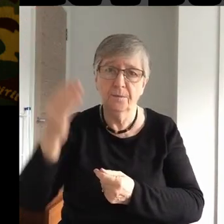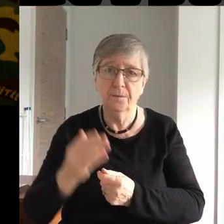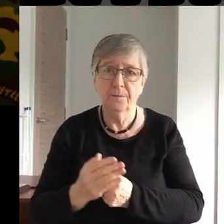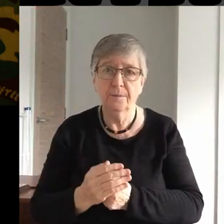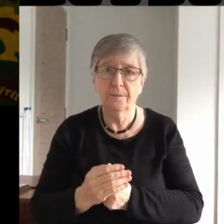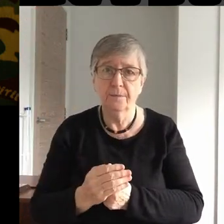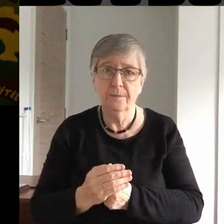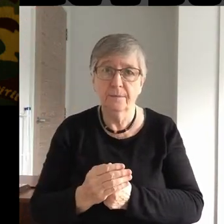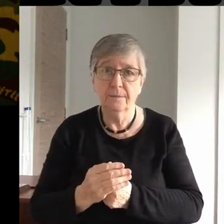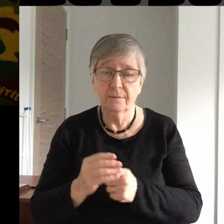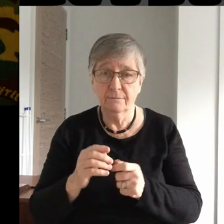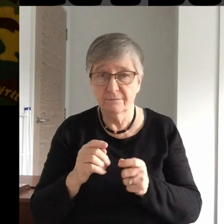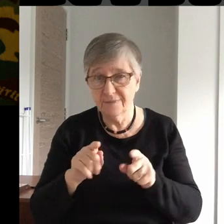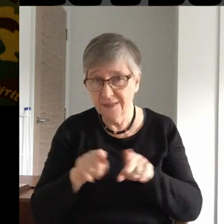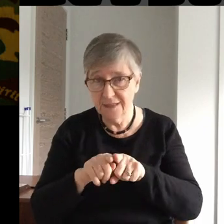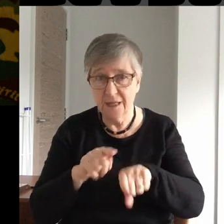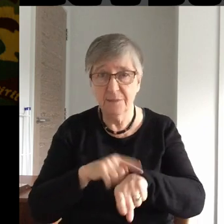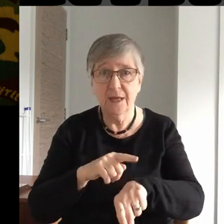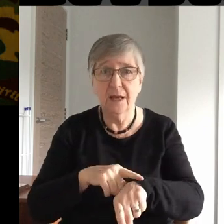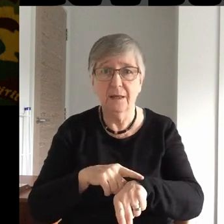And yet a Jesus